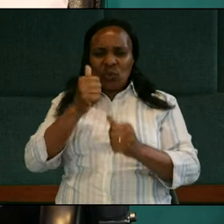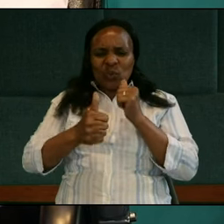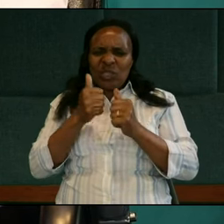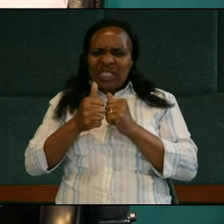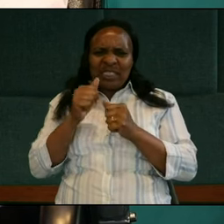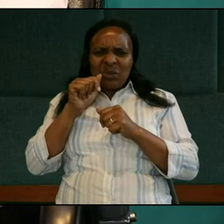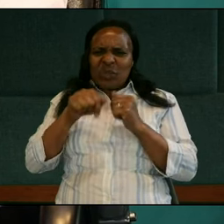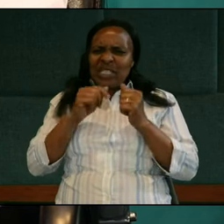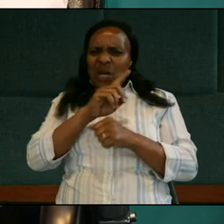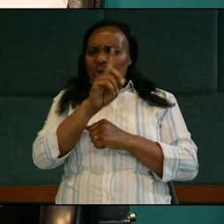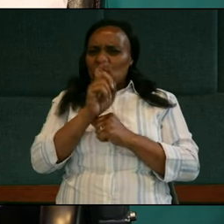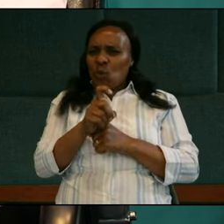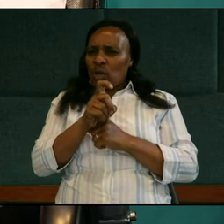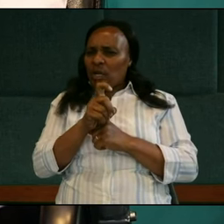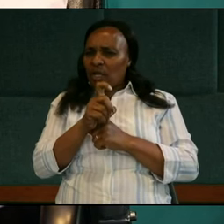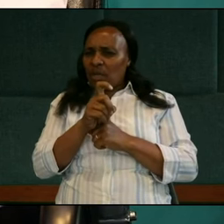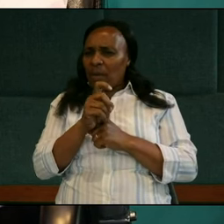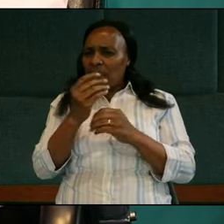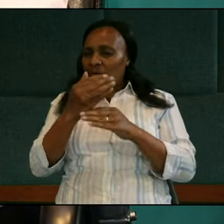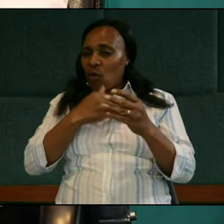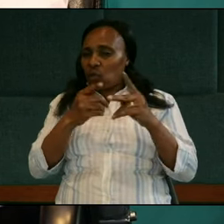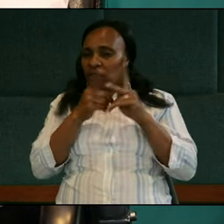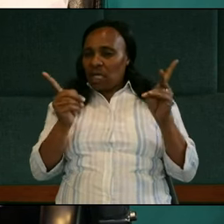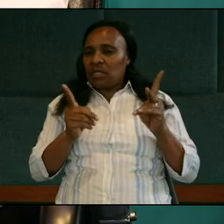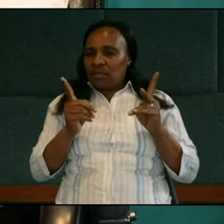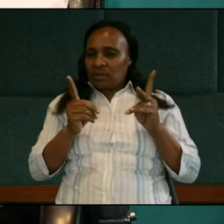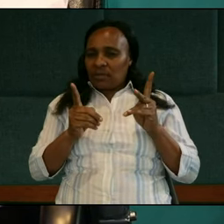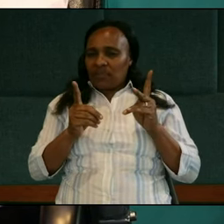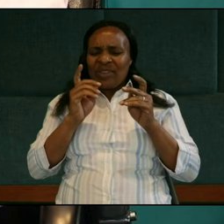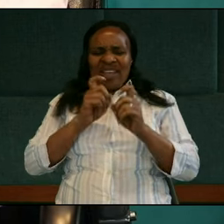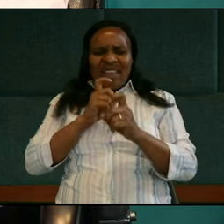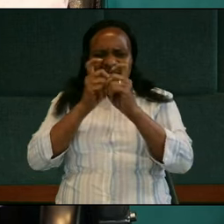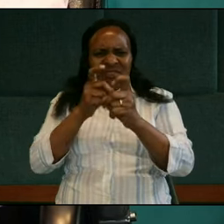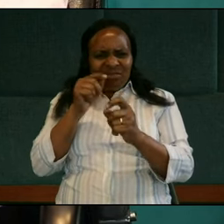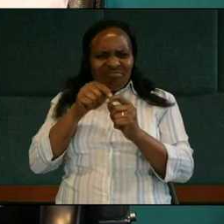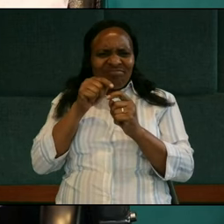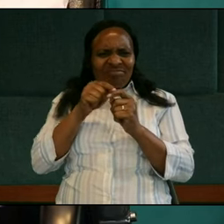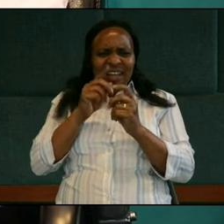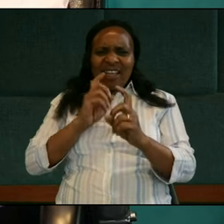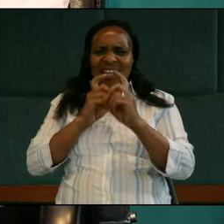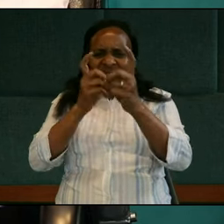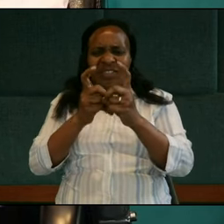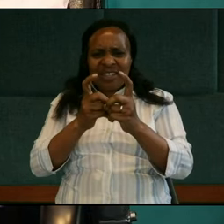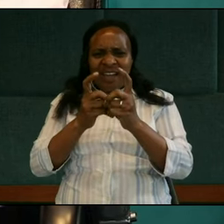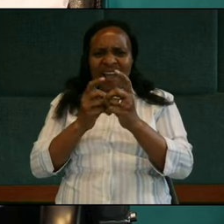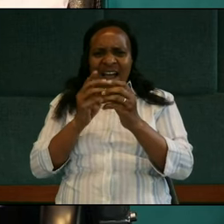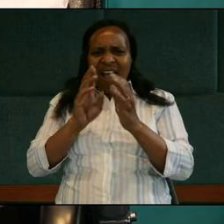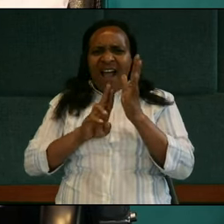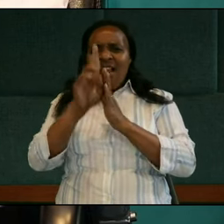Which begs a question before we even start. Is a gift really a gift unless it's received?